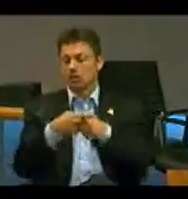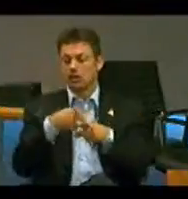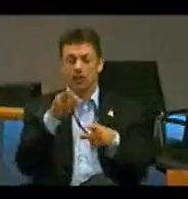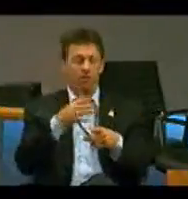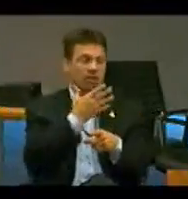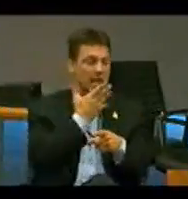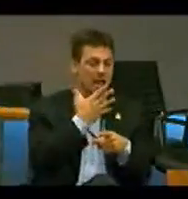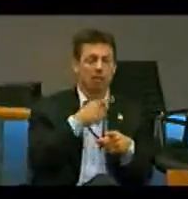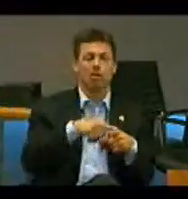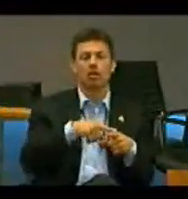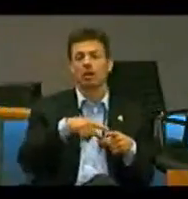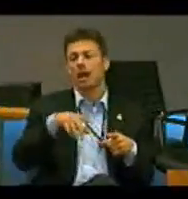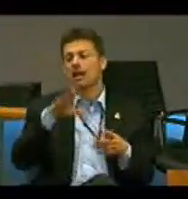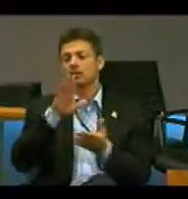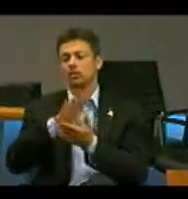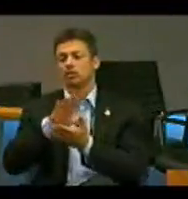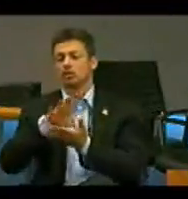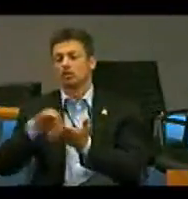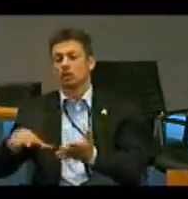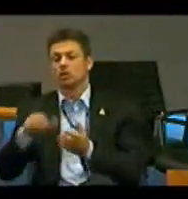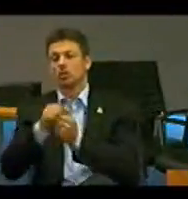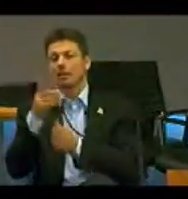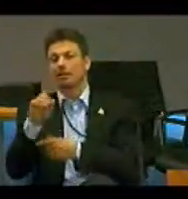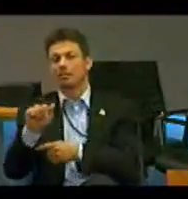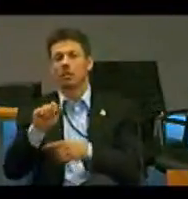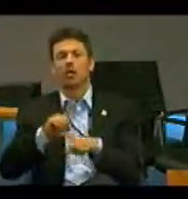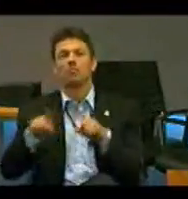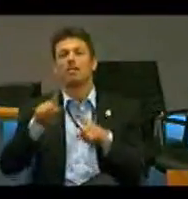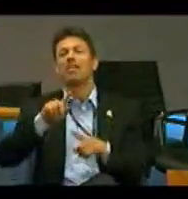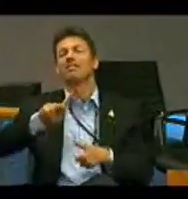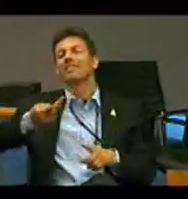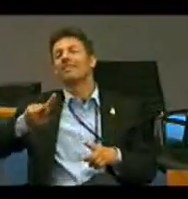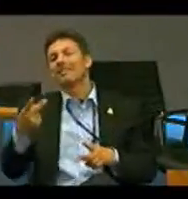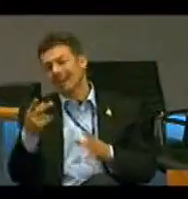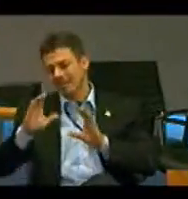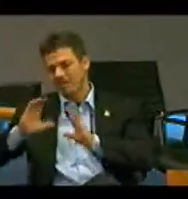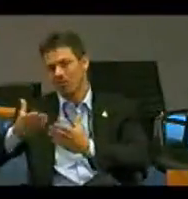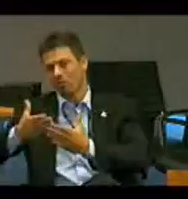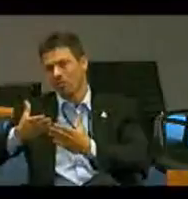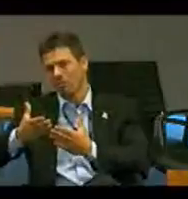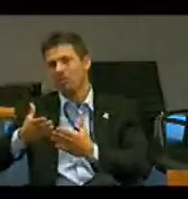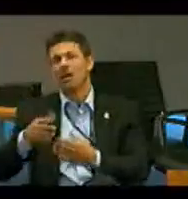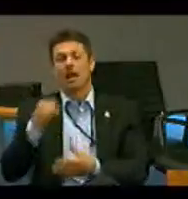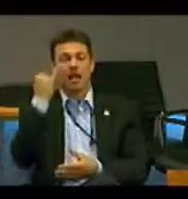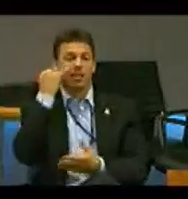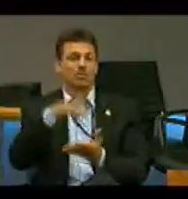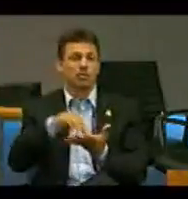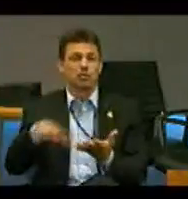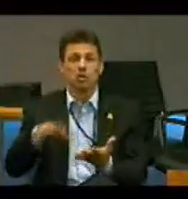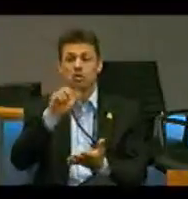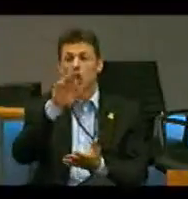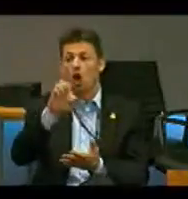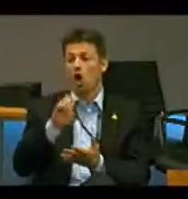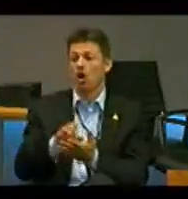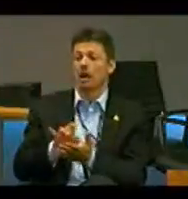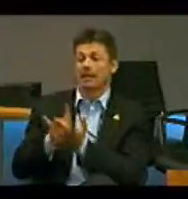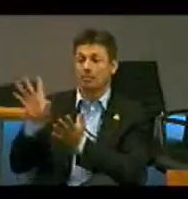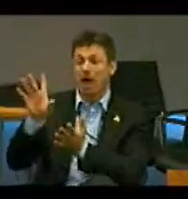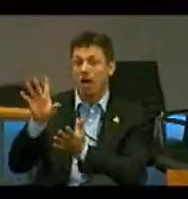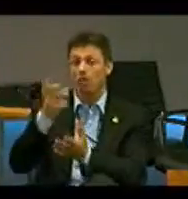students of disabilities. But there's a second cohort here. That is, if students are expelled or